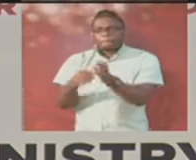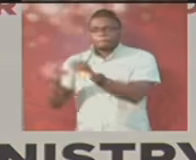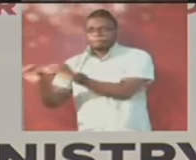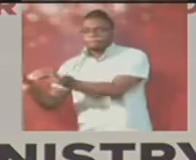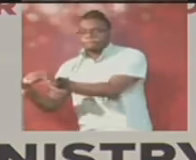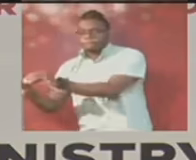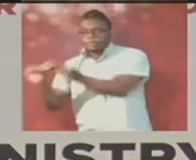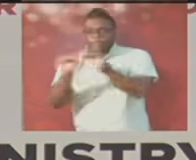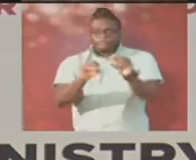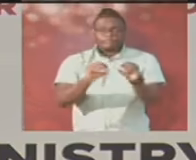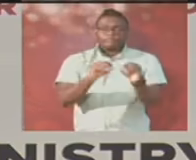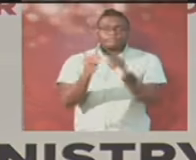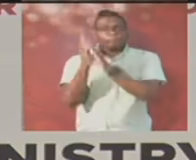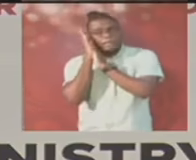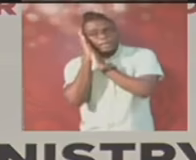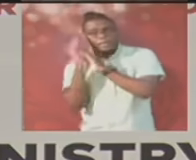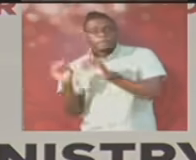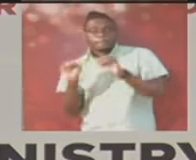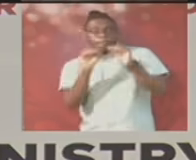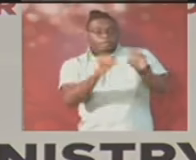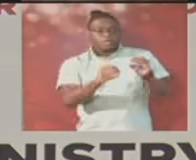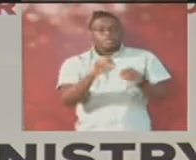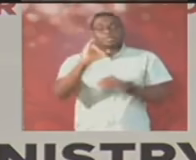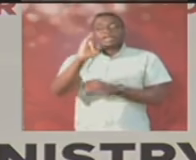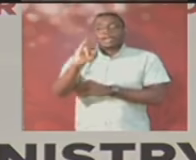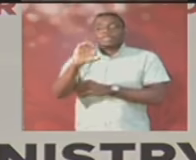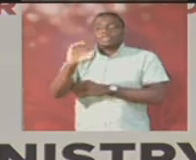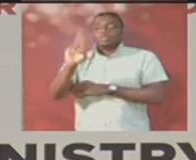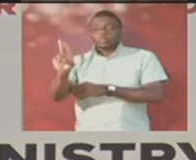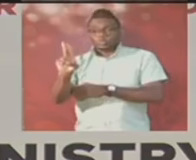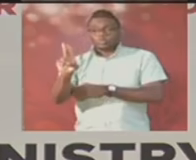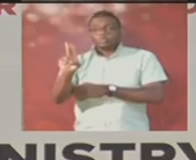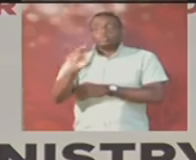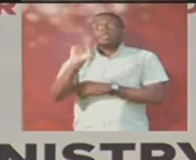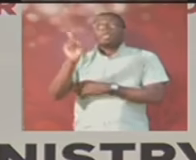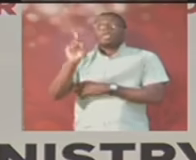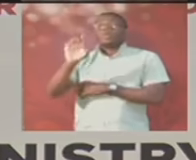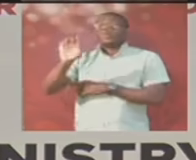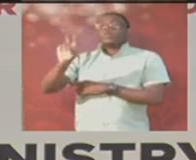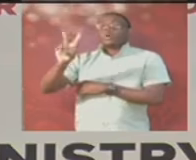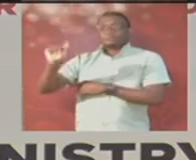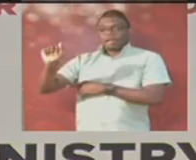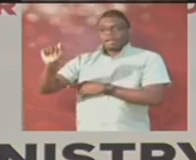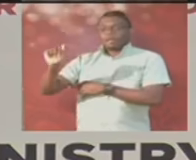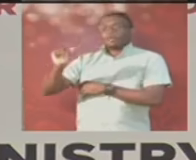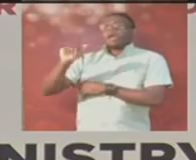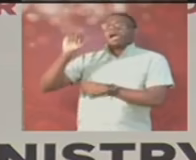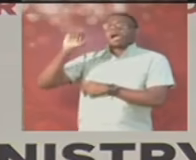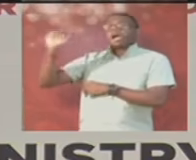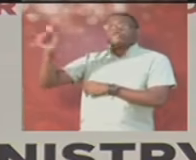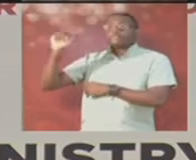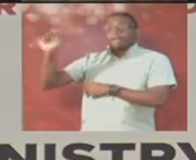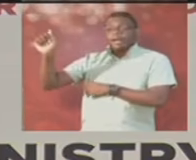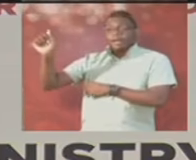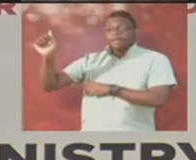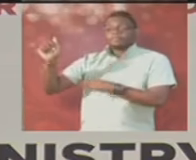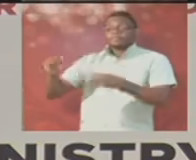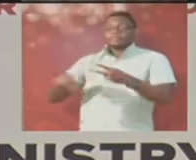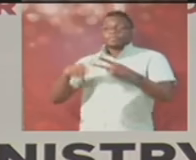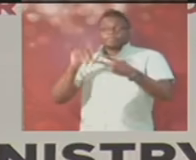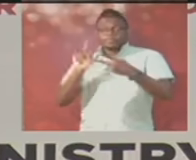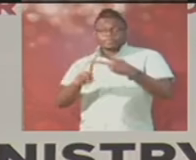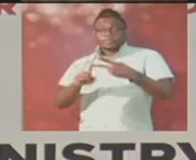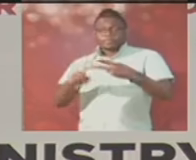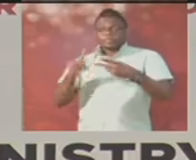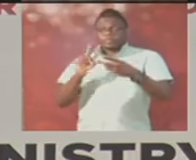and Multi-Training Facility, Arima General Hospital, and at the Augustus Long Hospital, as well as now